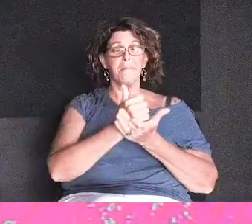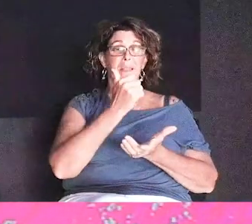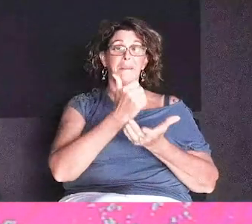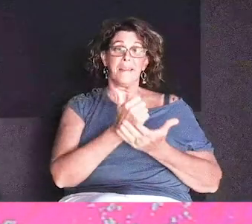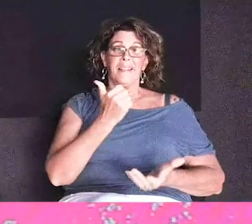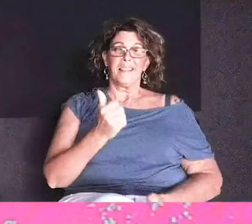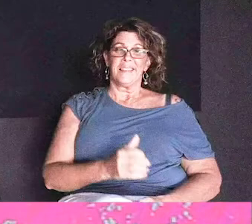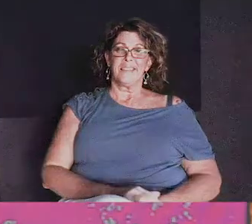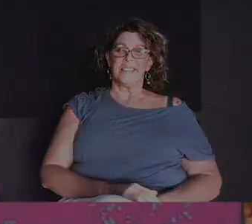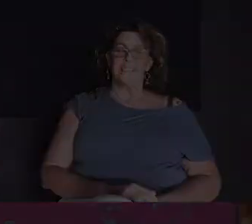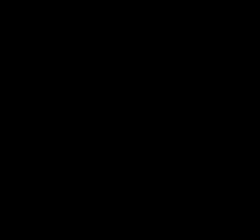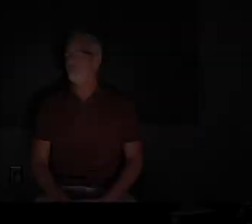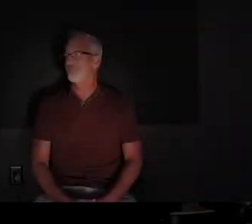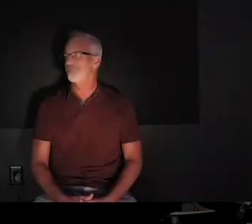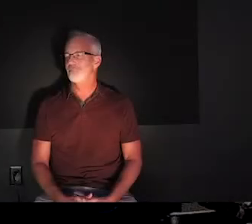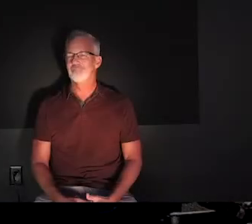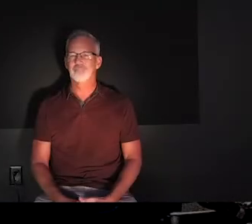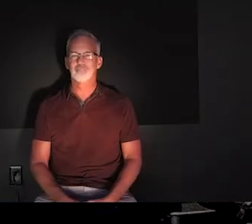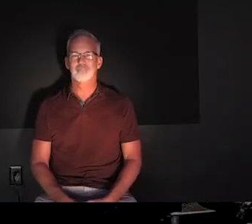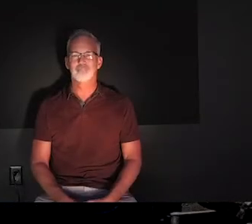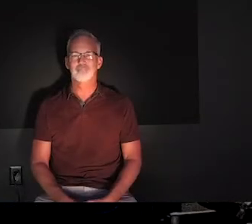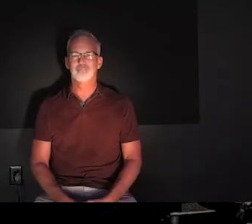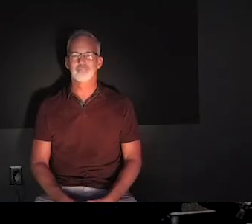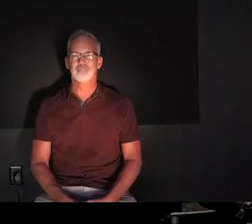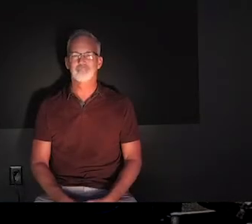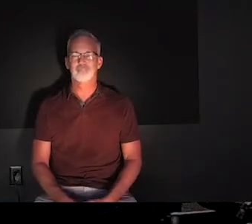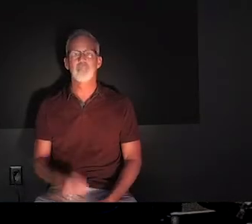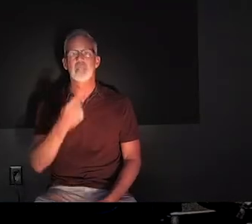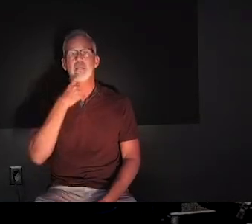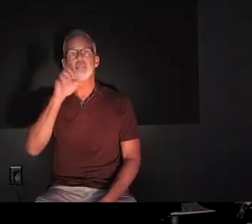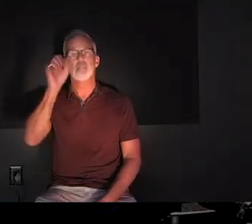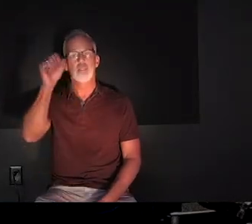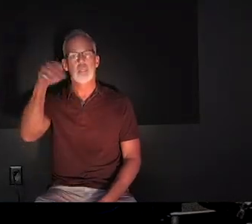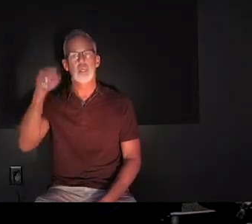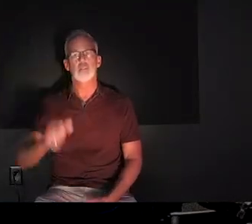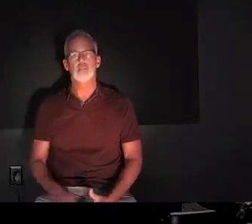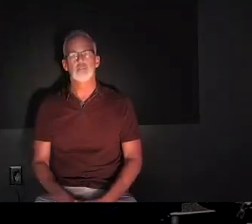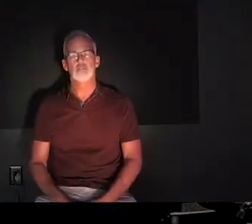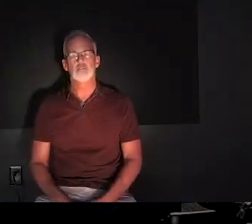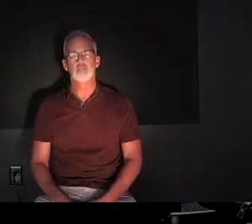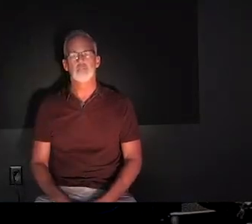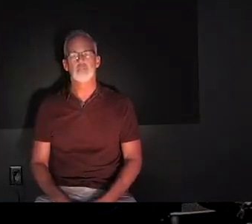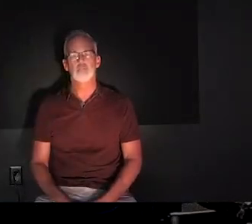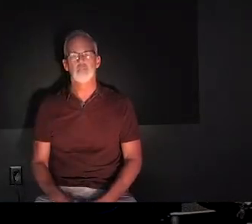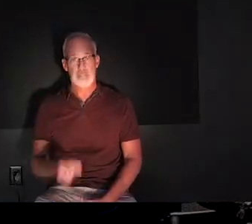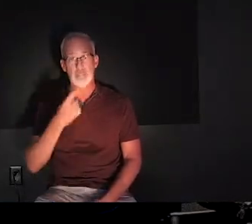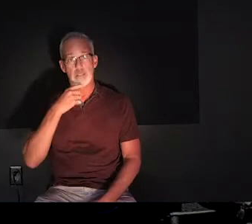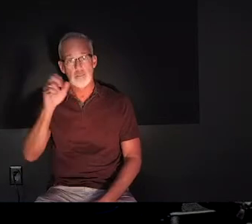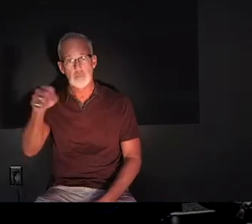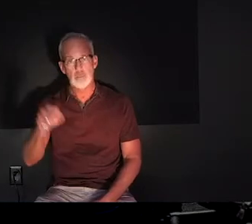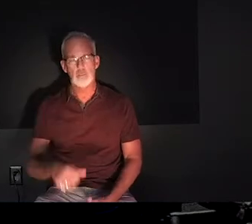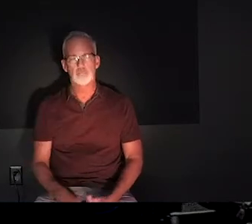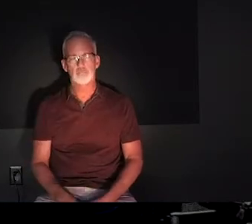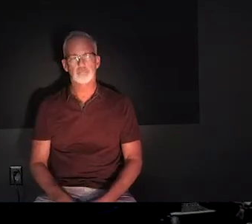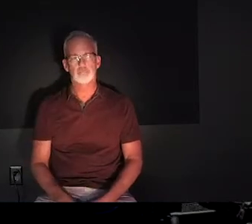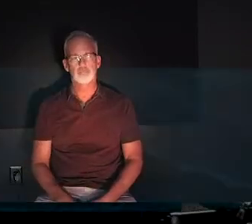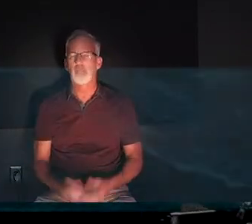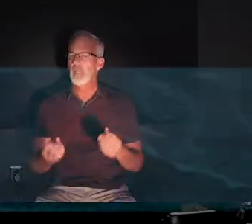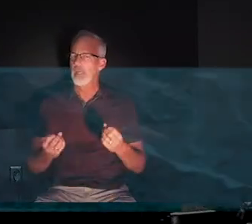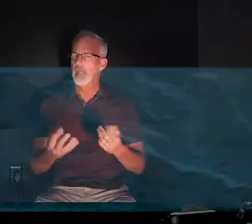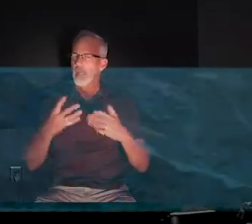pray. Amen. Say yes today. Think how many times in your